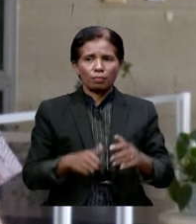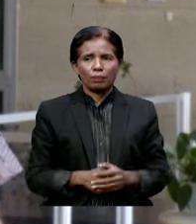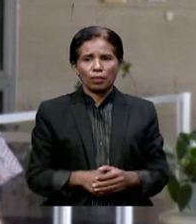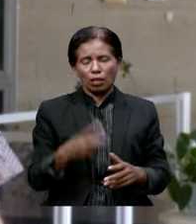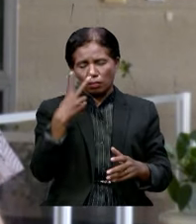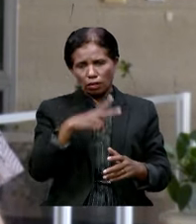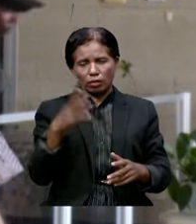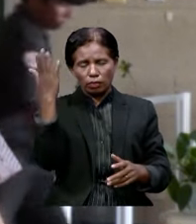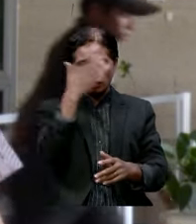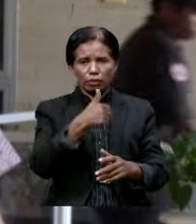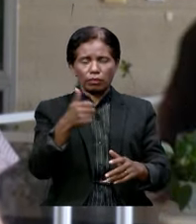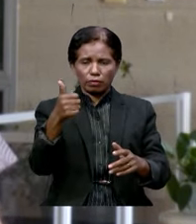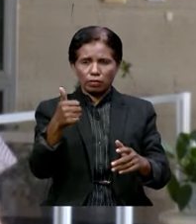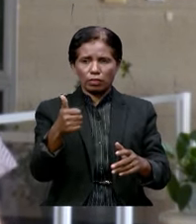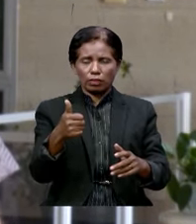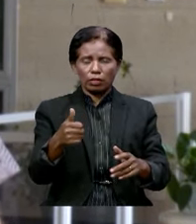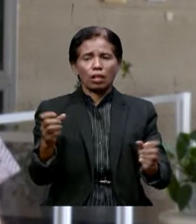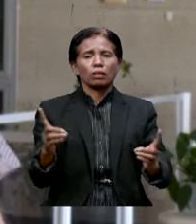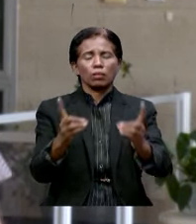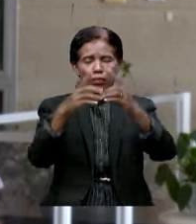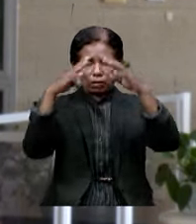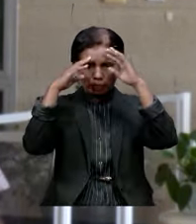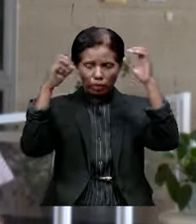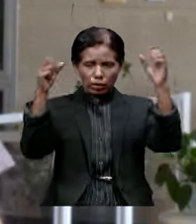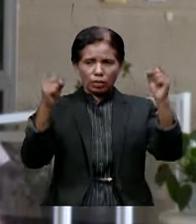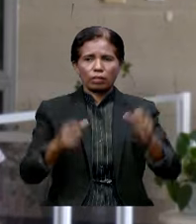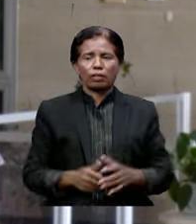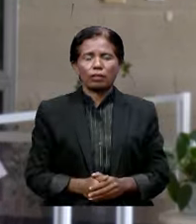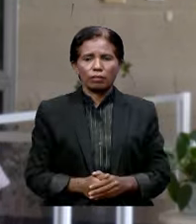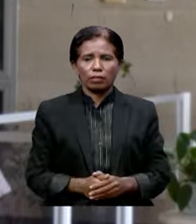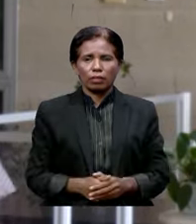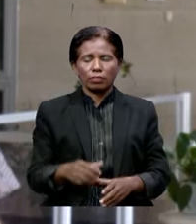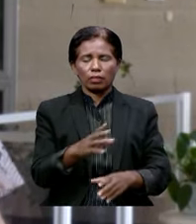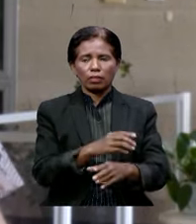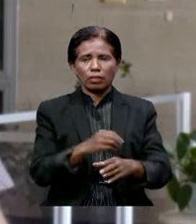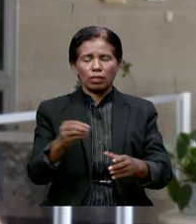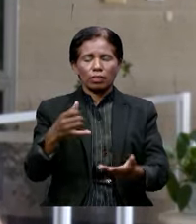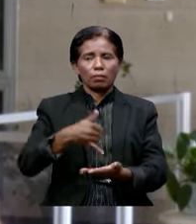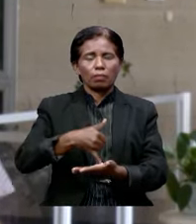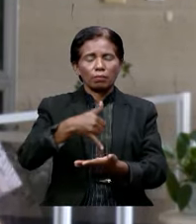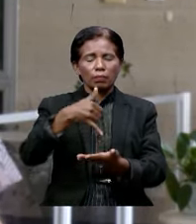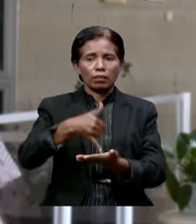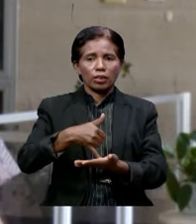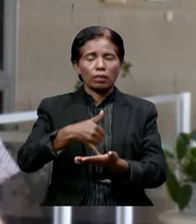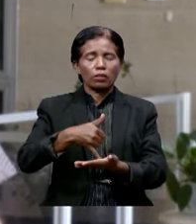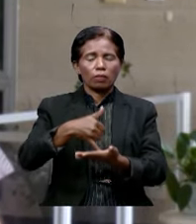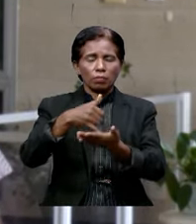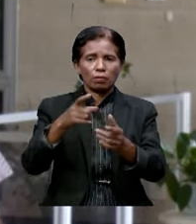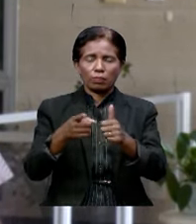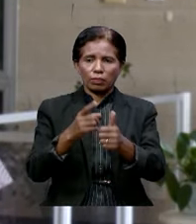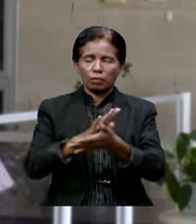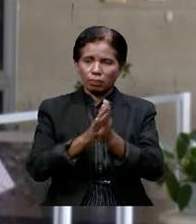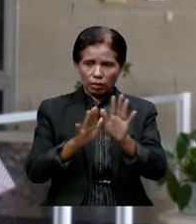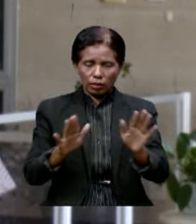to see His Excellency the President, the Nobel Laureate, José Ramos Horta, a